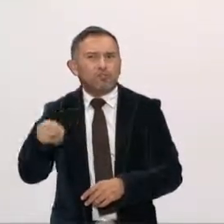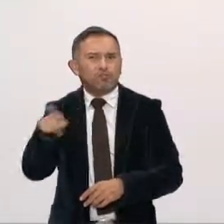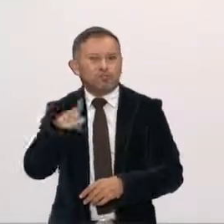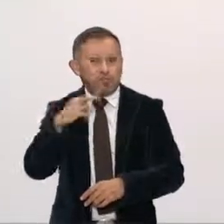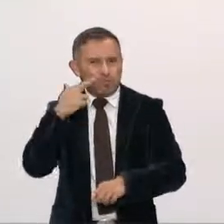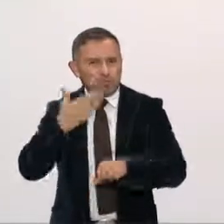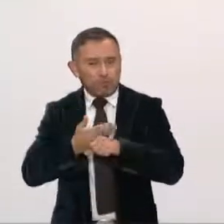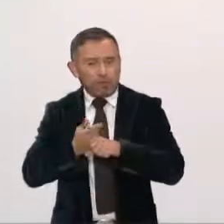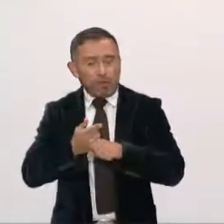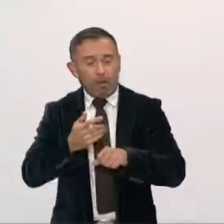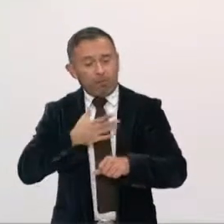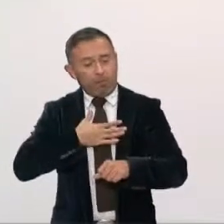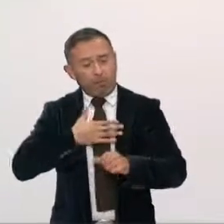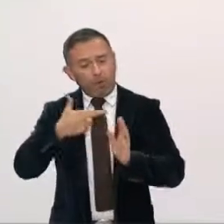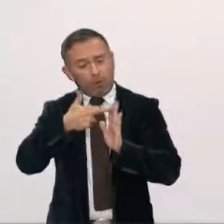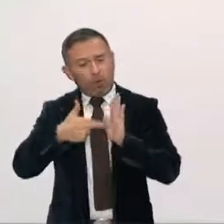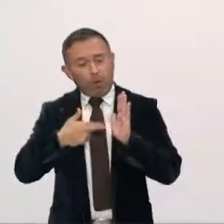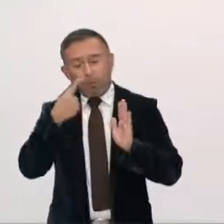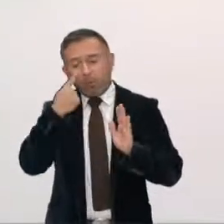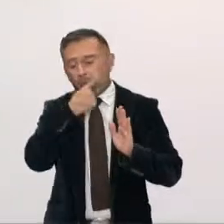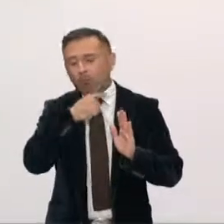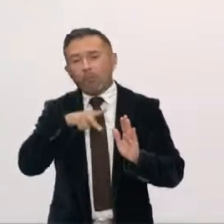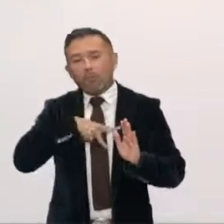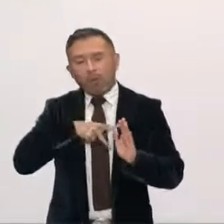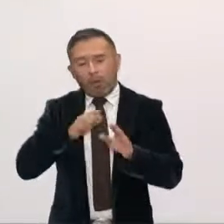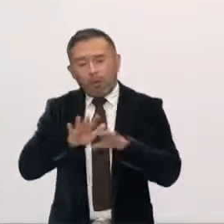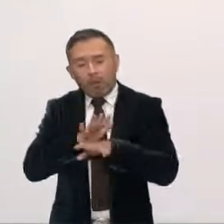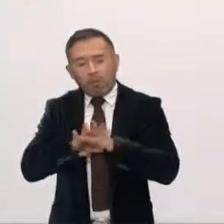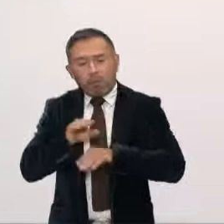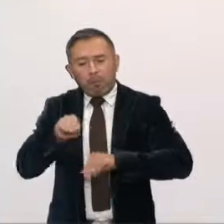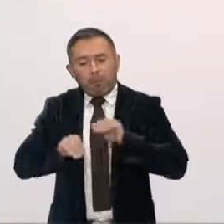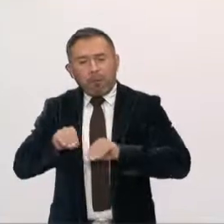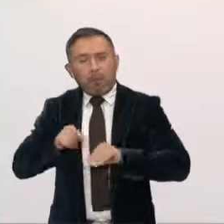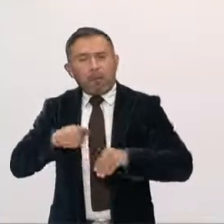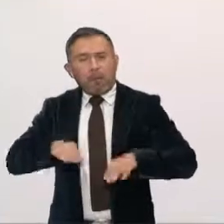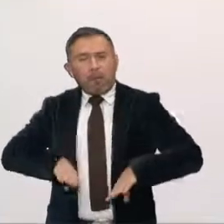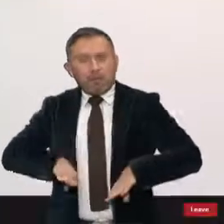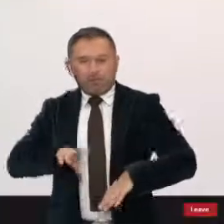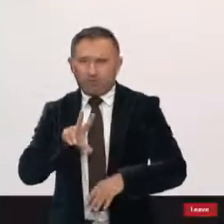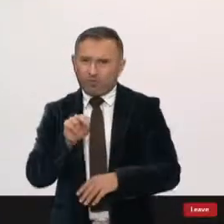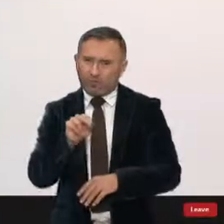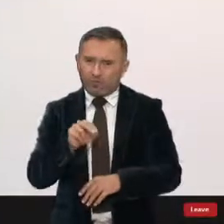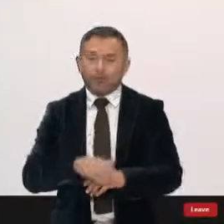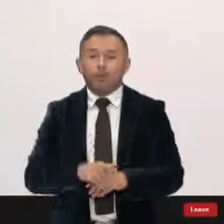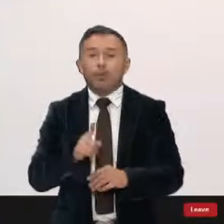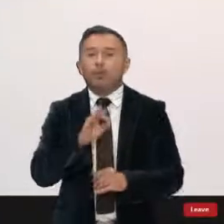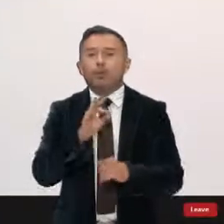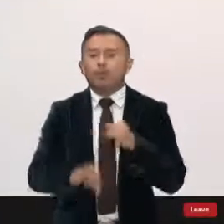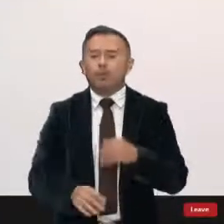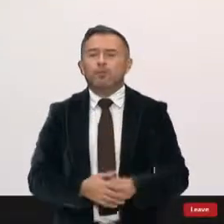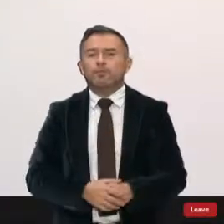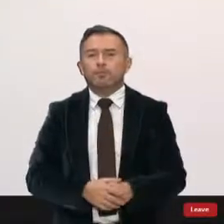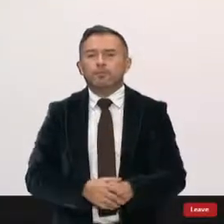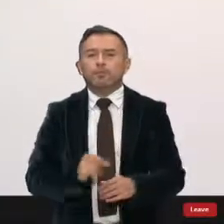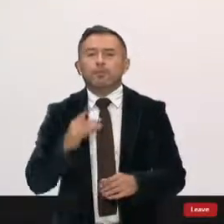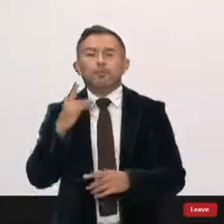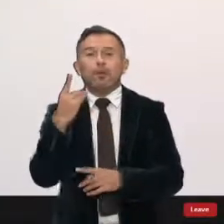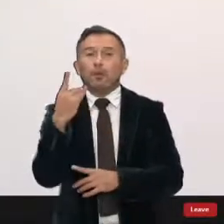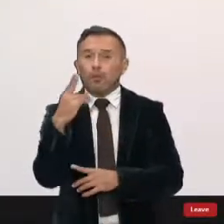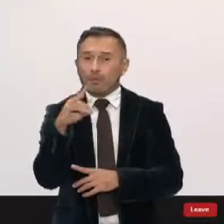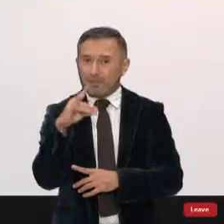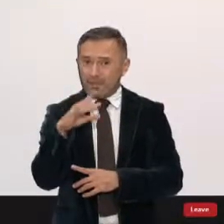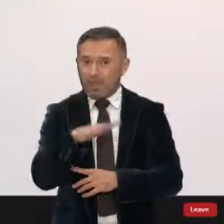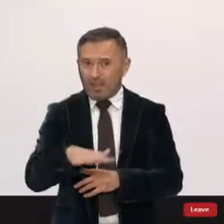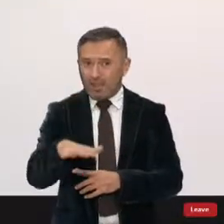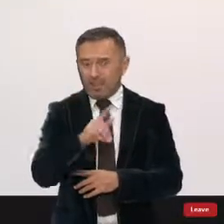political stakeholders are suited to their own party interest. And finally, and this has happened, and it has been